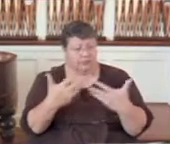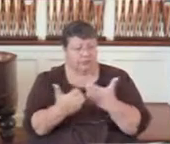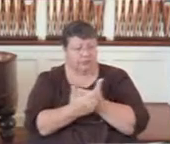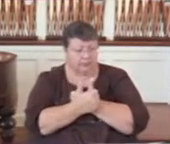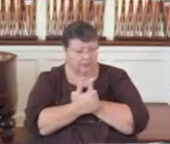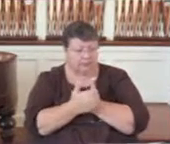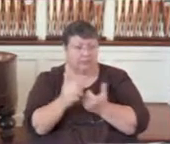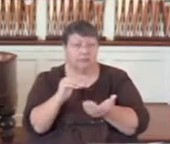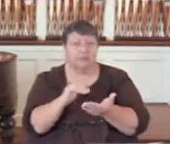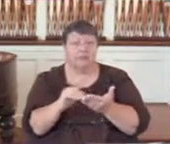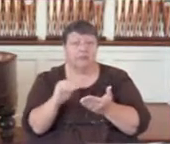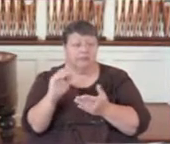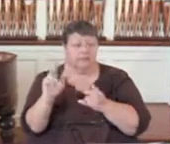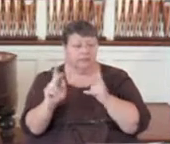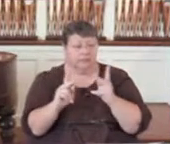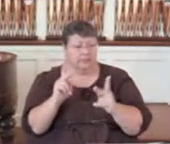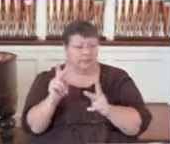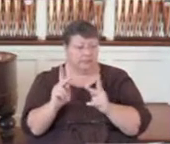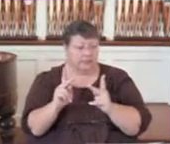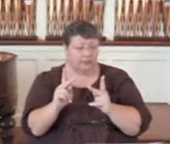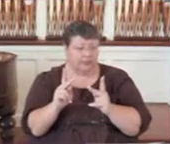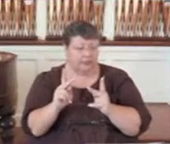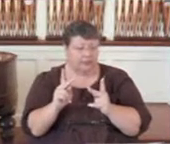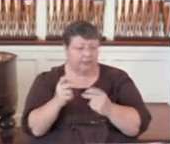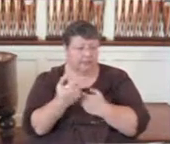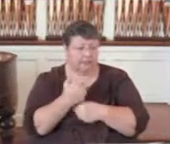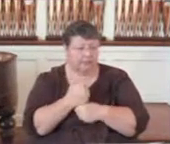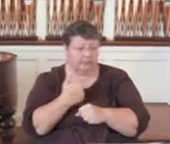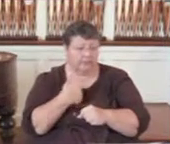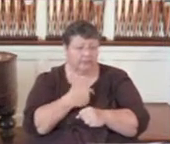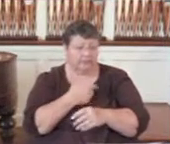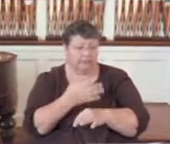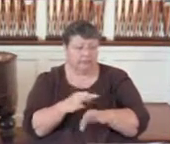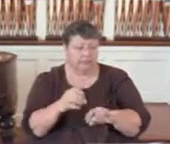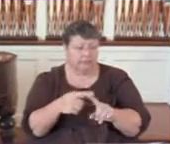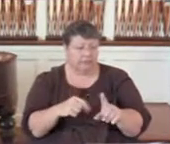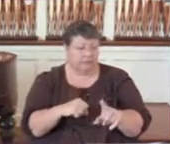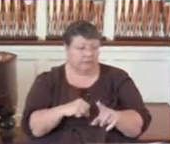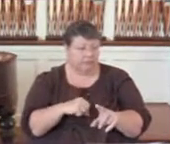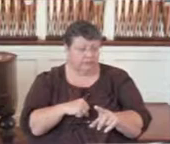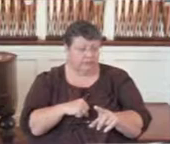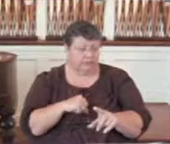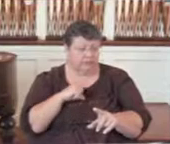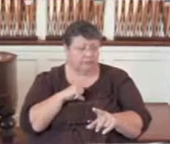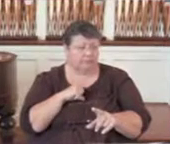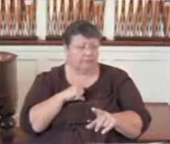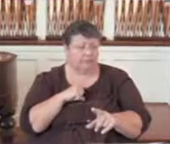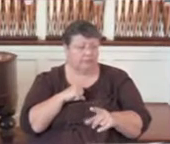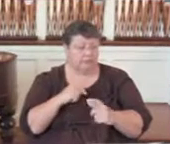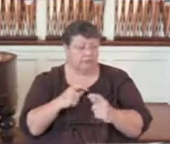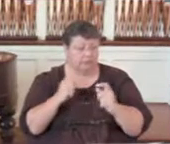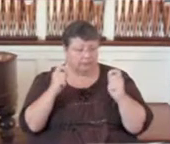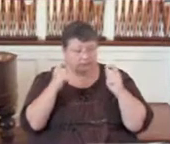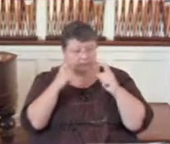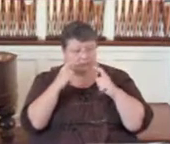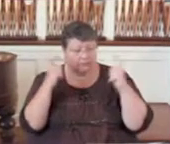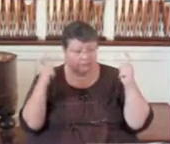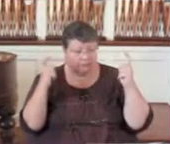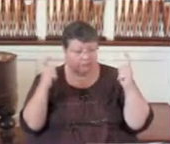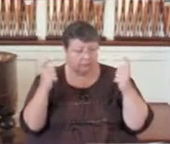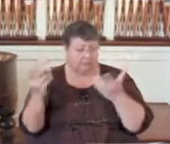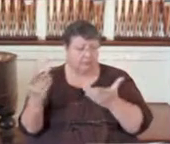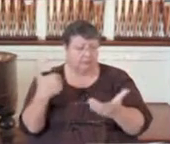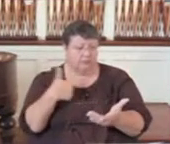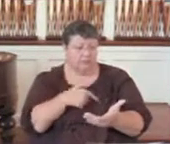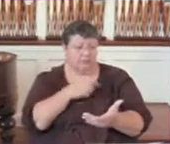we are loved and forgiven people. Set us free from pride and arrogance and bring